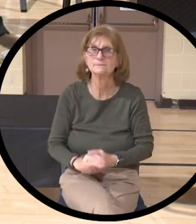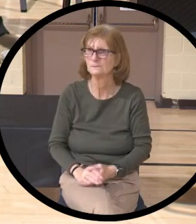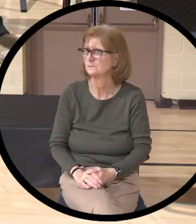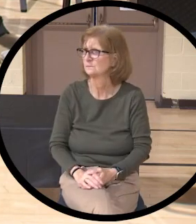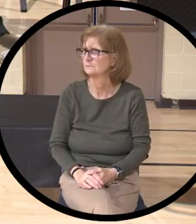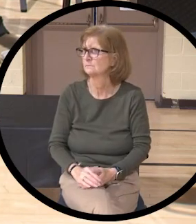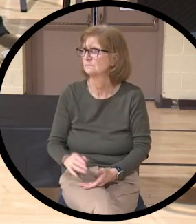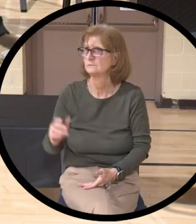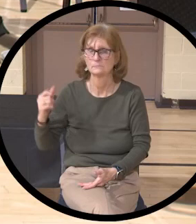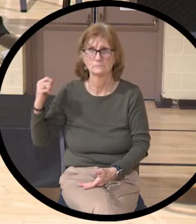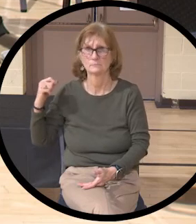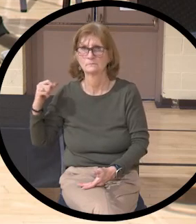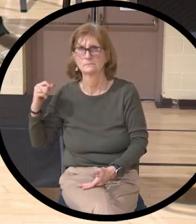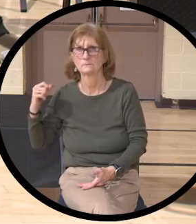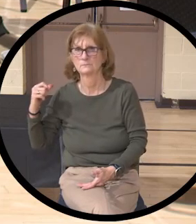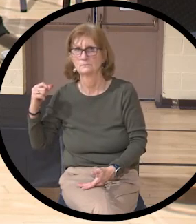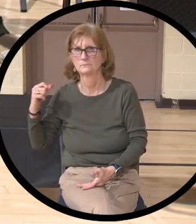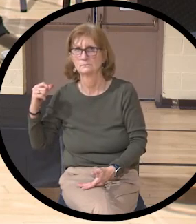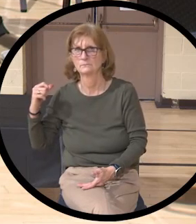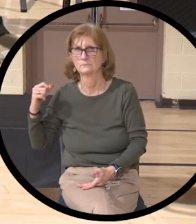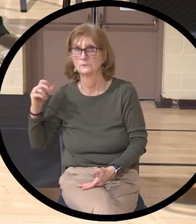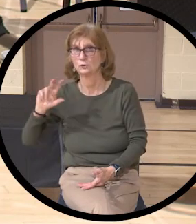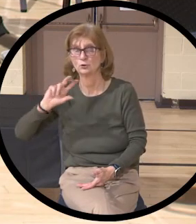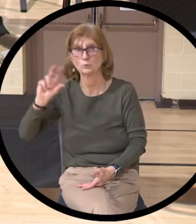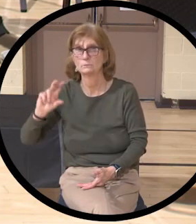Or anything on Zoom?